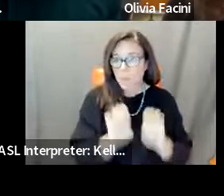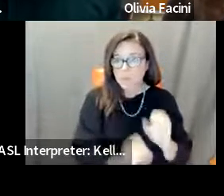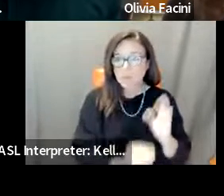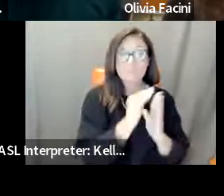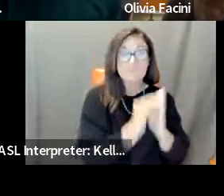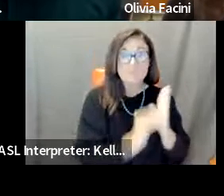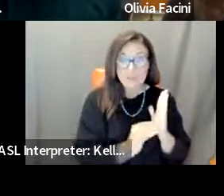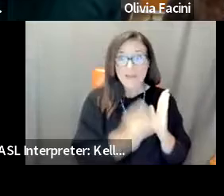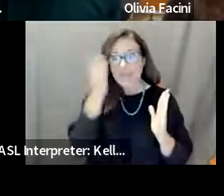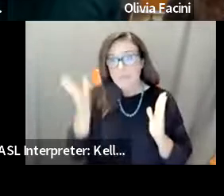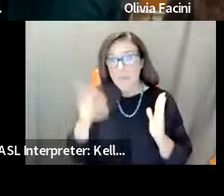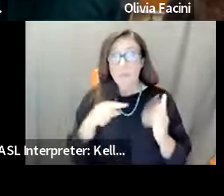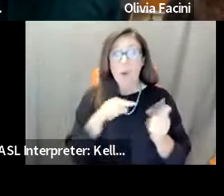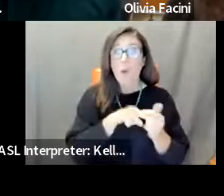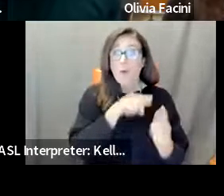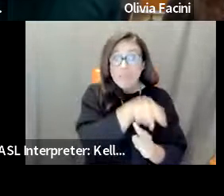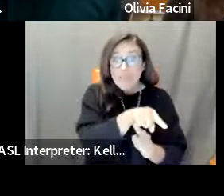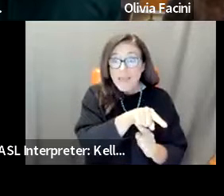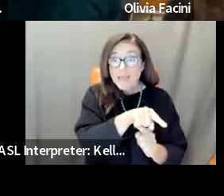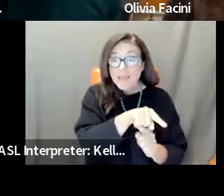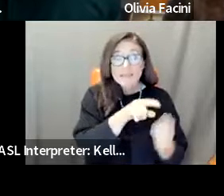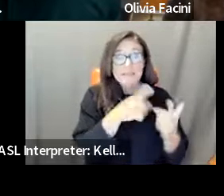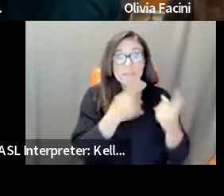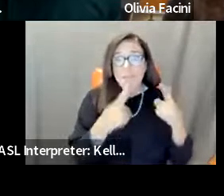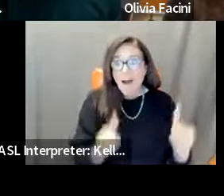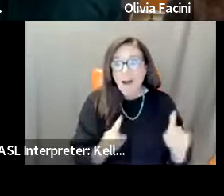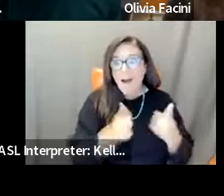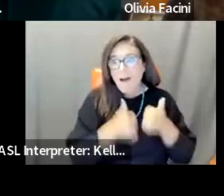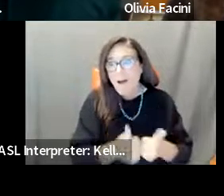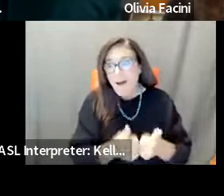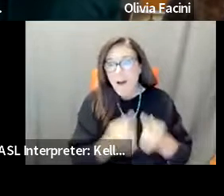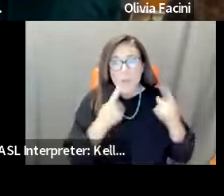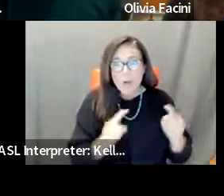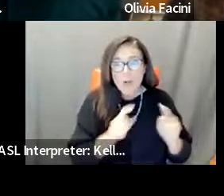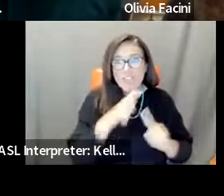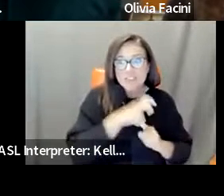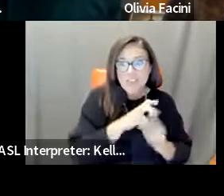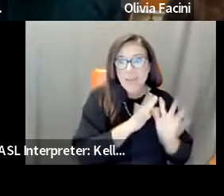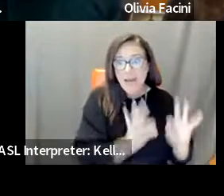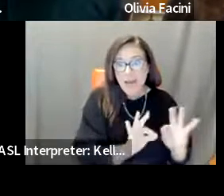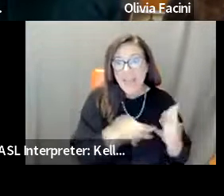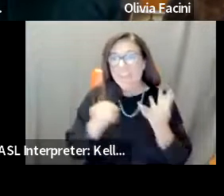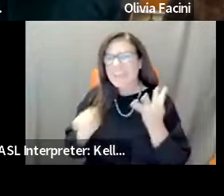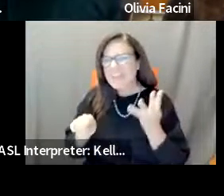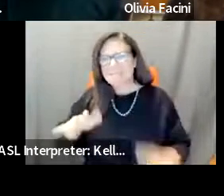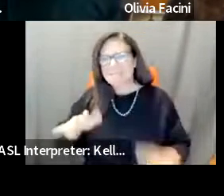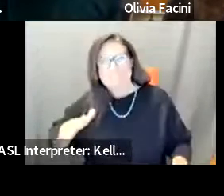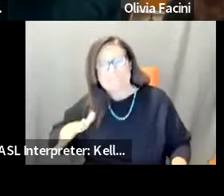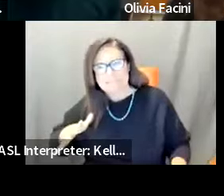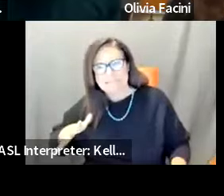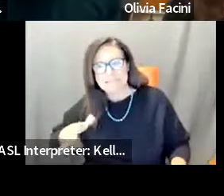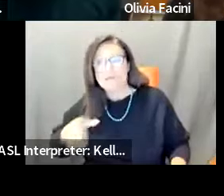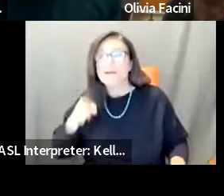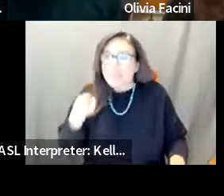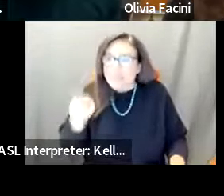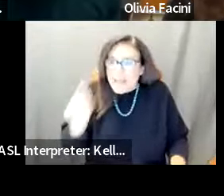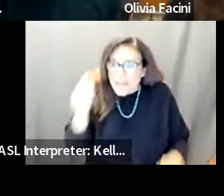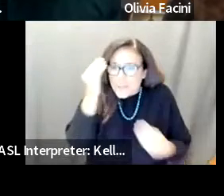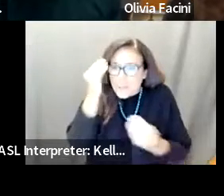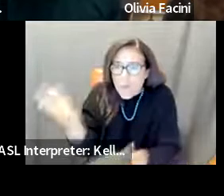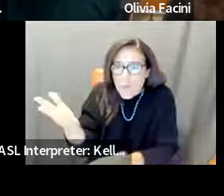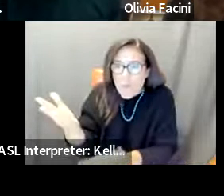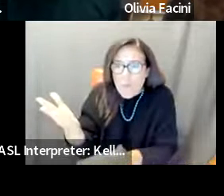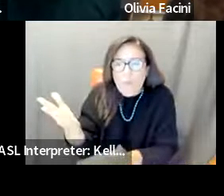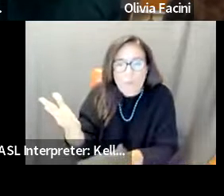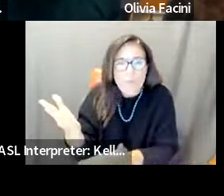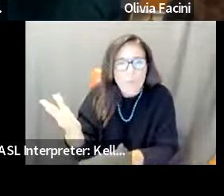theaters don't get that feedback, how are they going to know what things worked and what things did not work? So I think that's a very